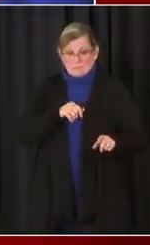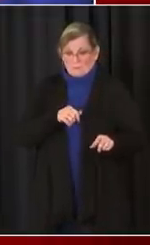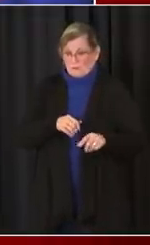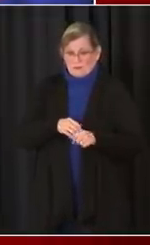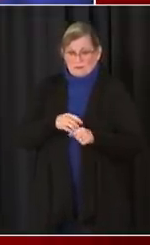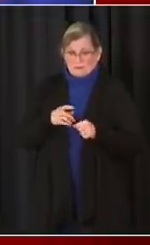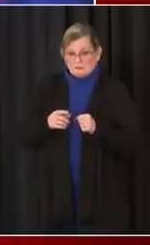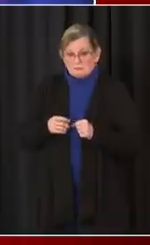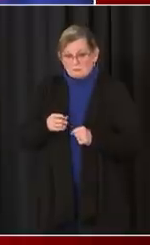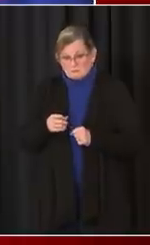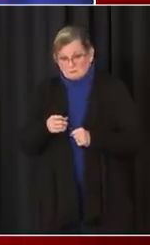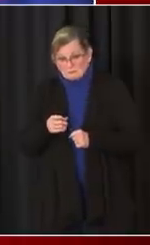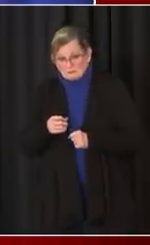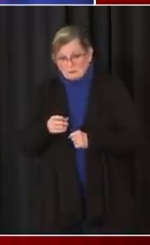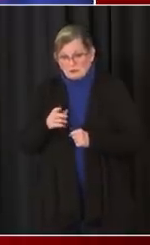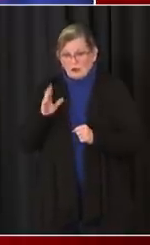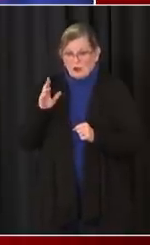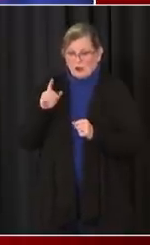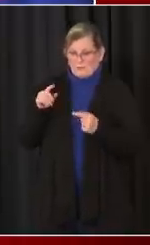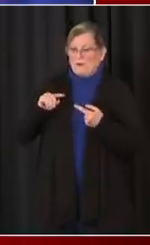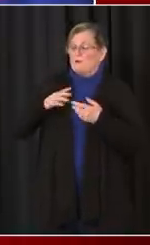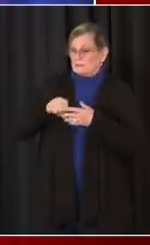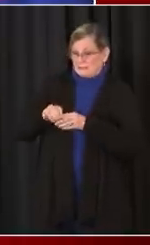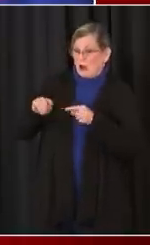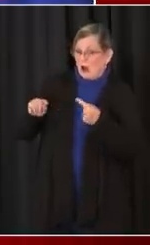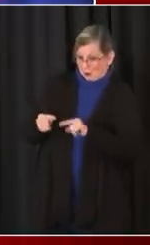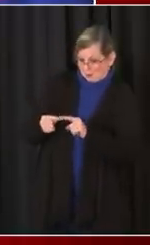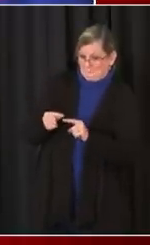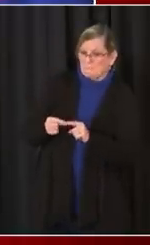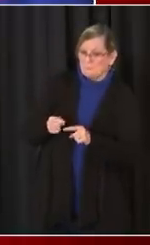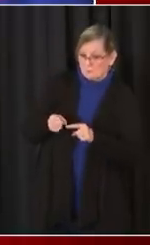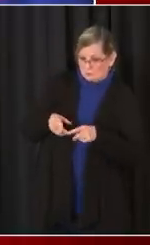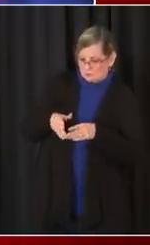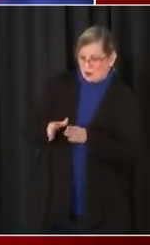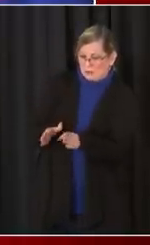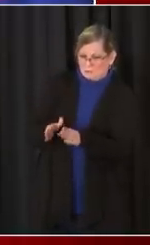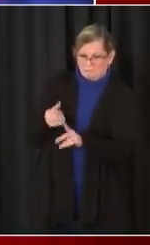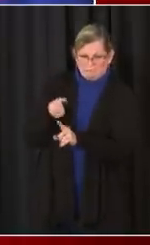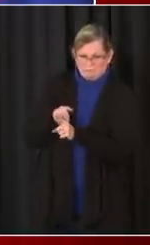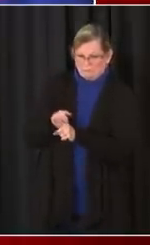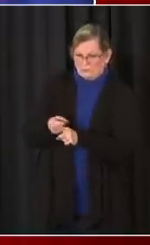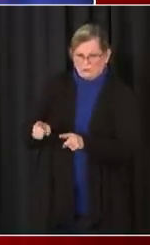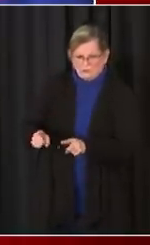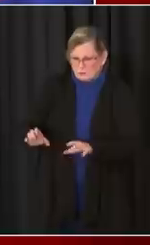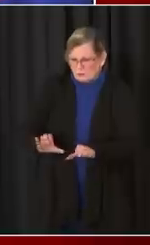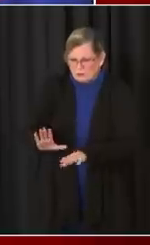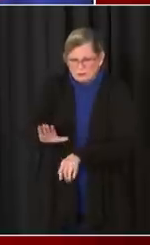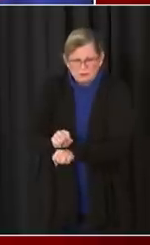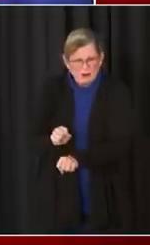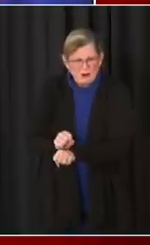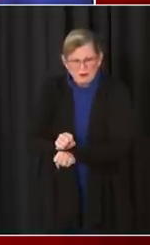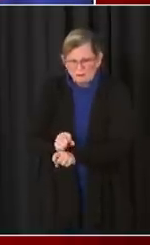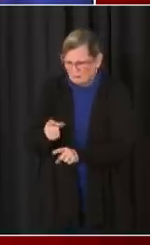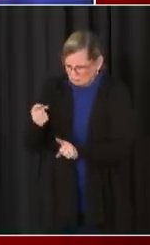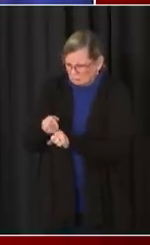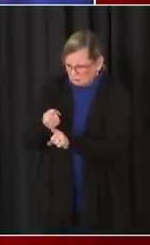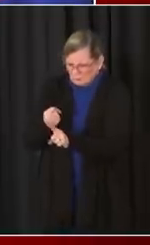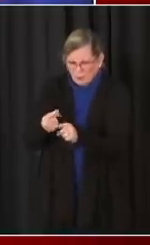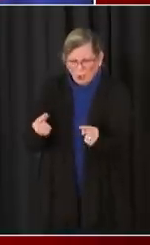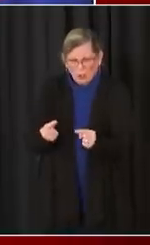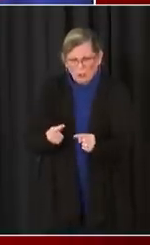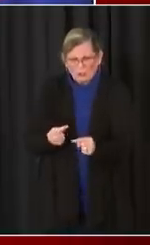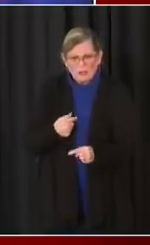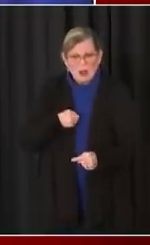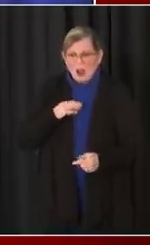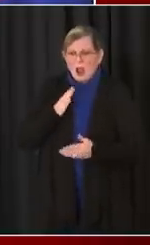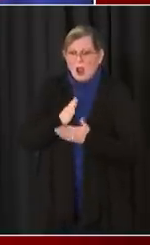way when they were just doing their jobs. And I'm even upset that somebody died in